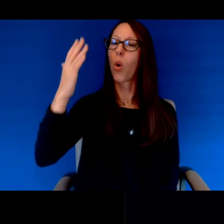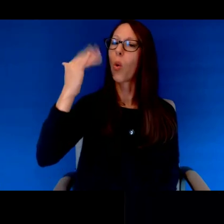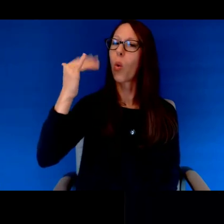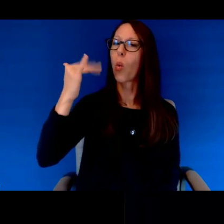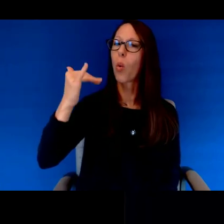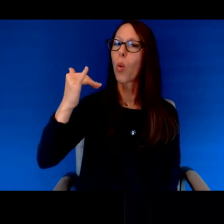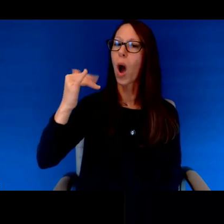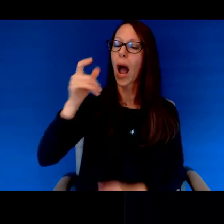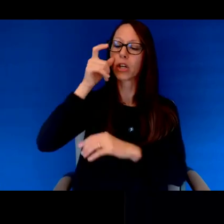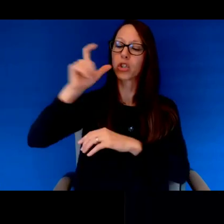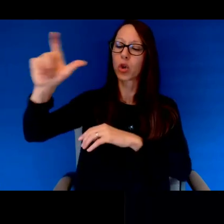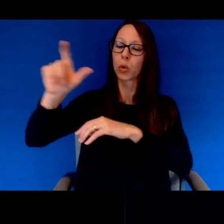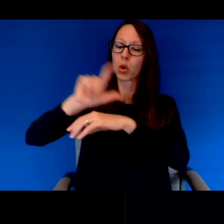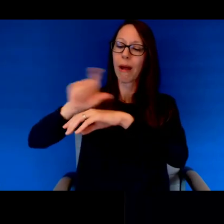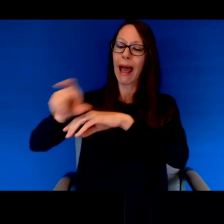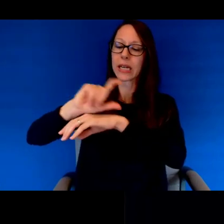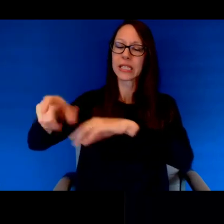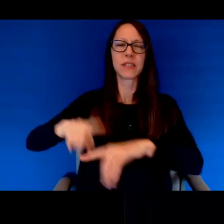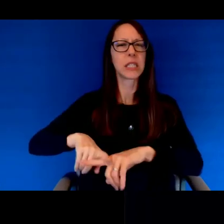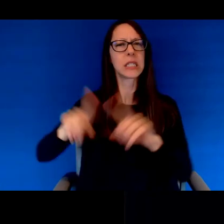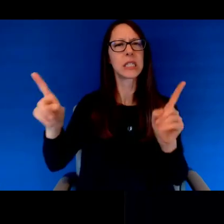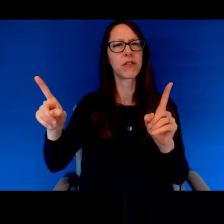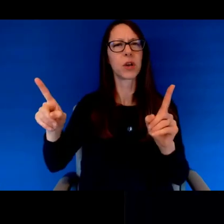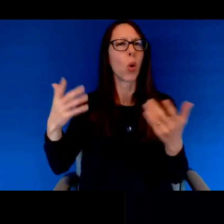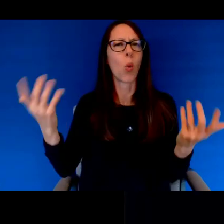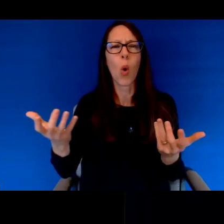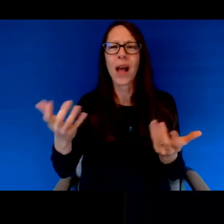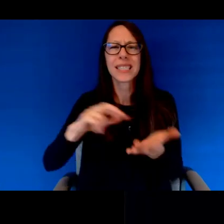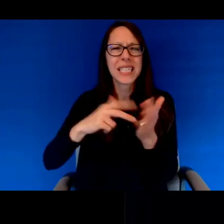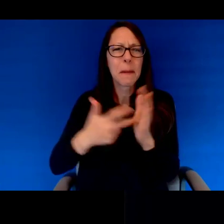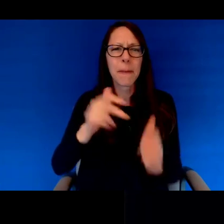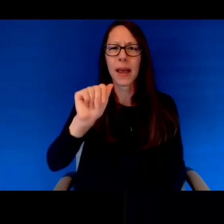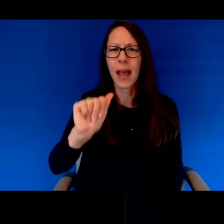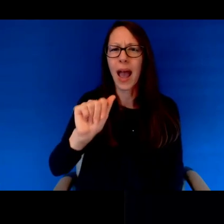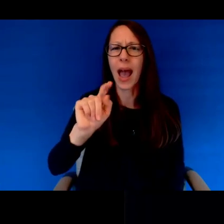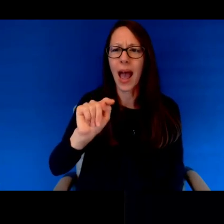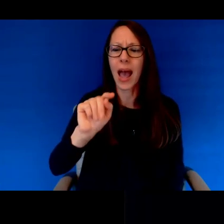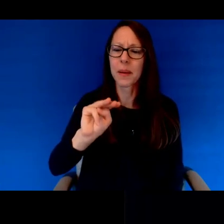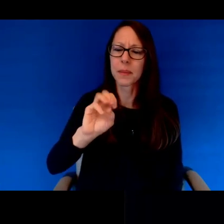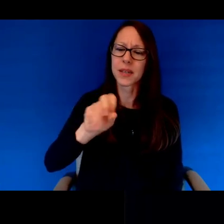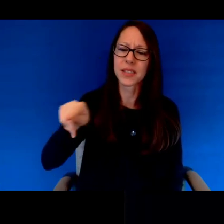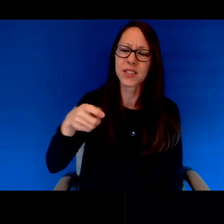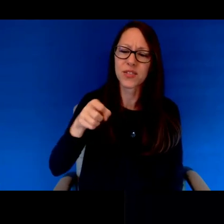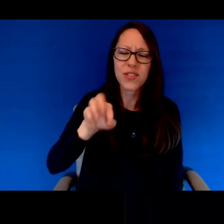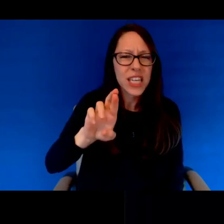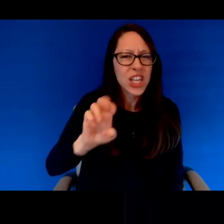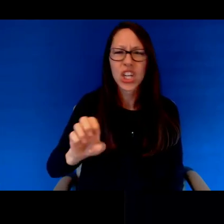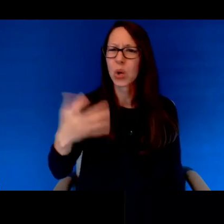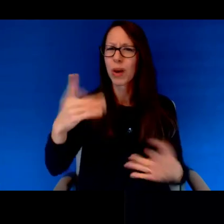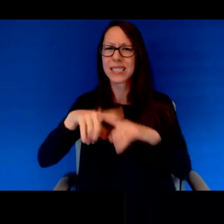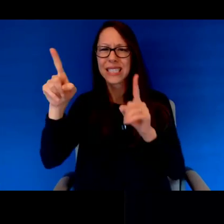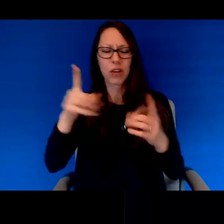different atmosphere than the Earth? And like what is an atmosphere, and like what makes up the different ones that we have between moon and